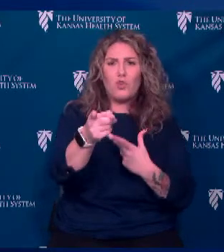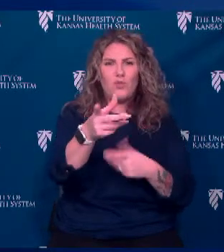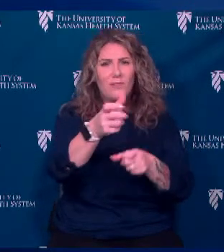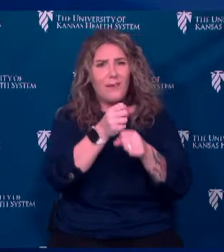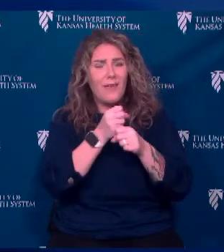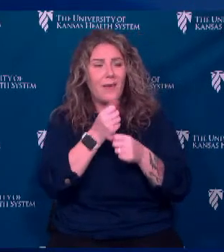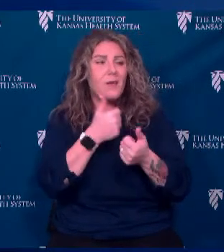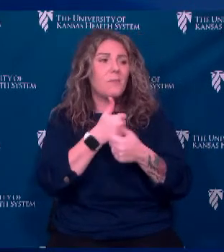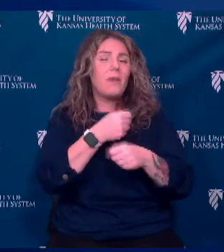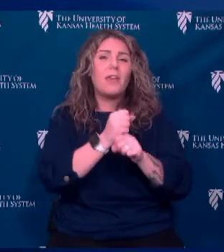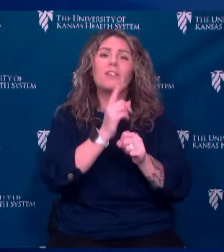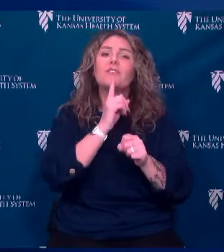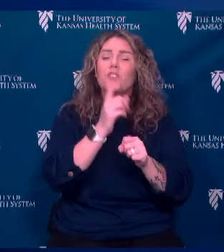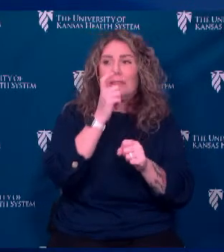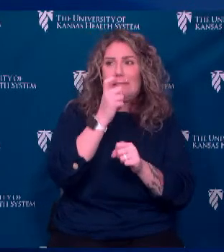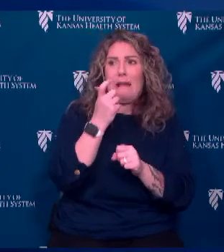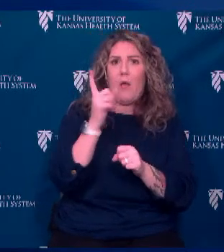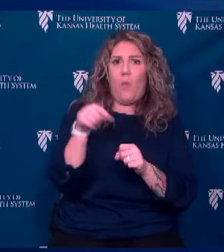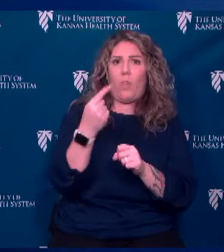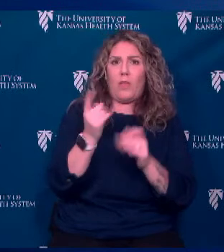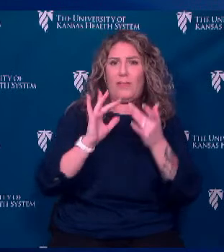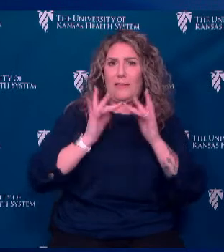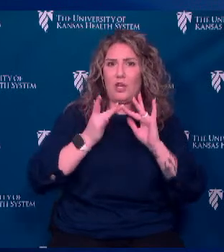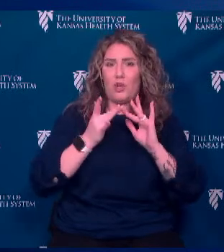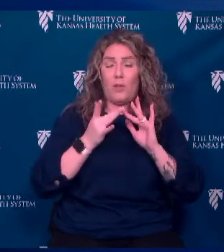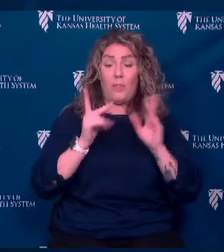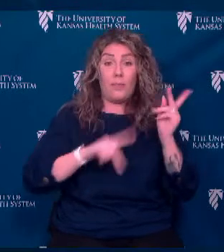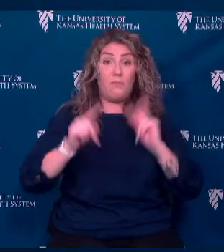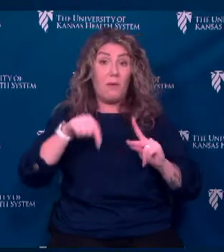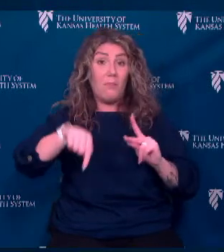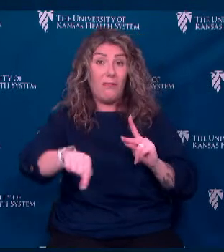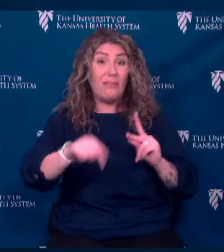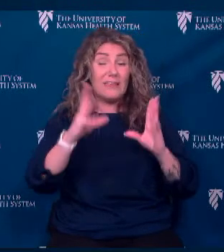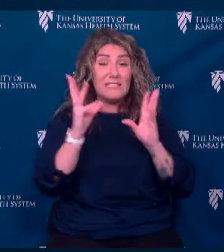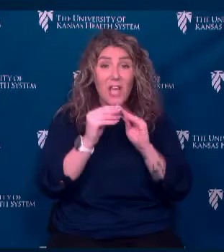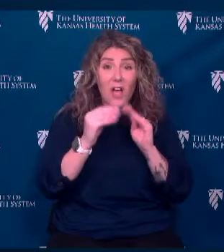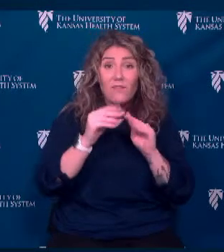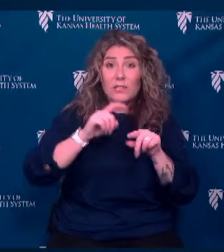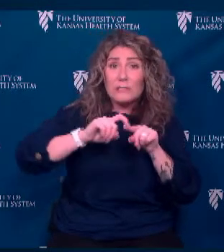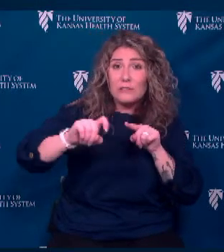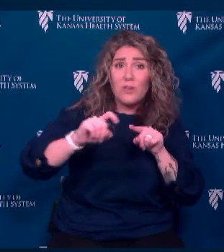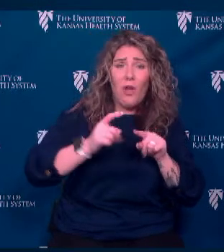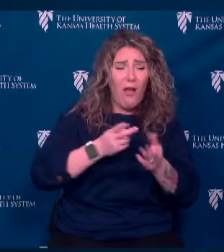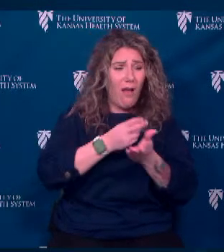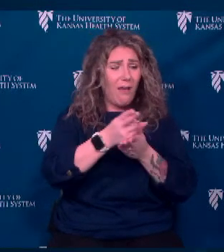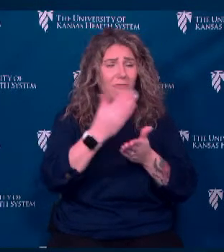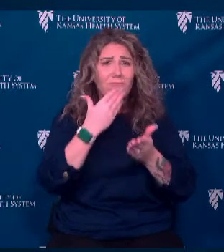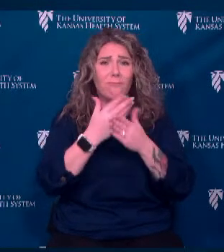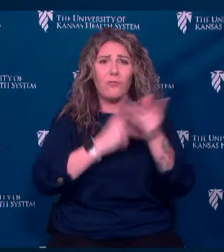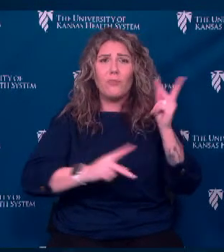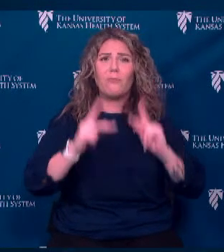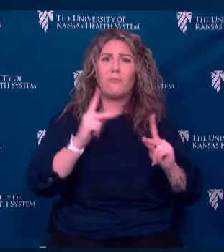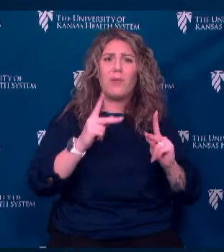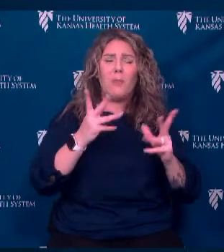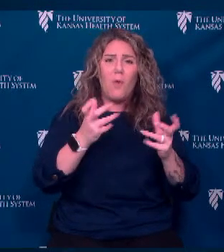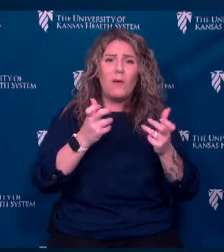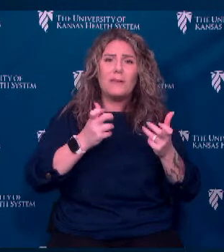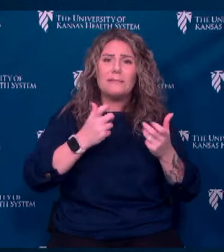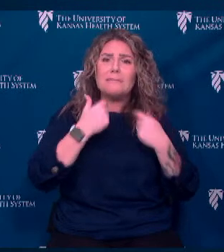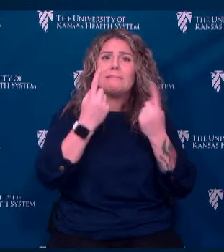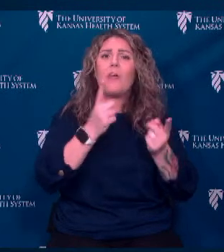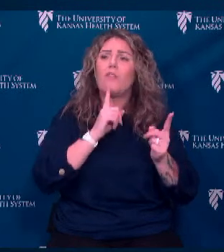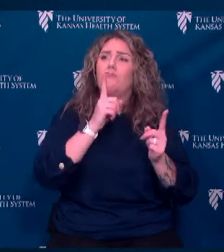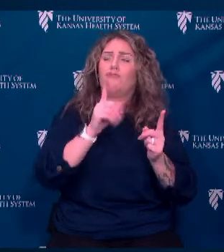you don't get it just from the internet. The folks on this conference and this call, these are honest, good people trying to tell the truth about the real experience